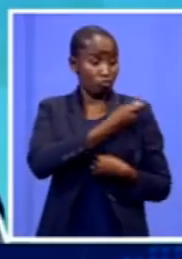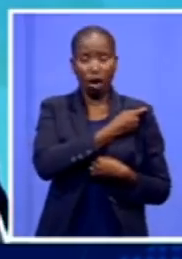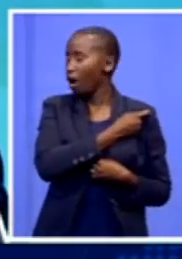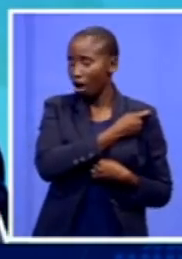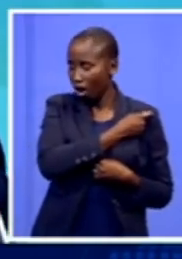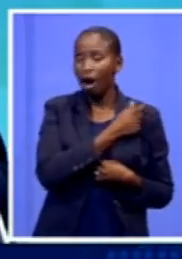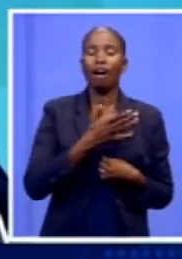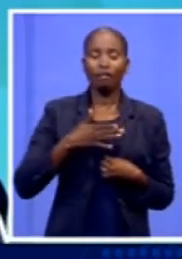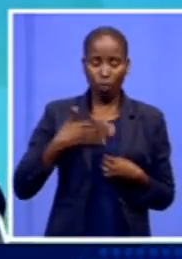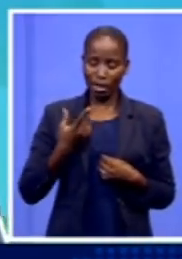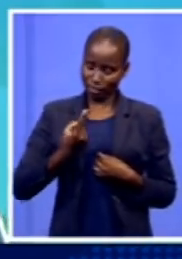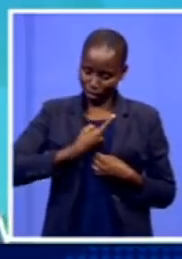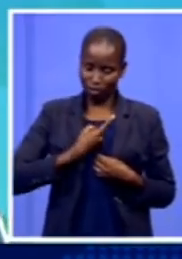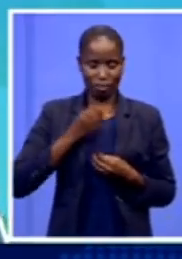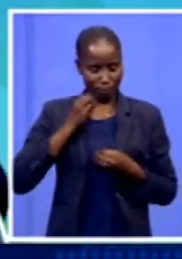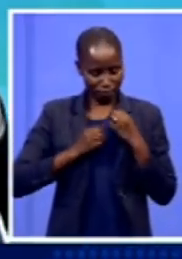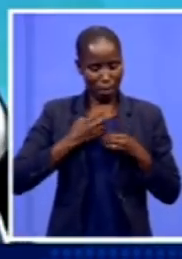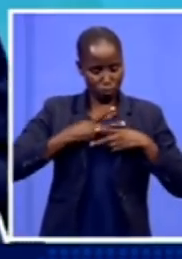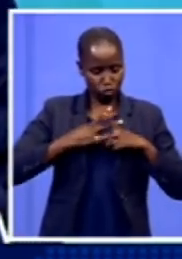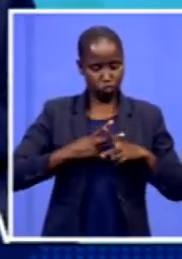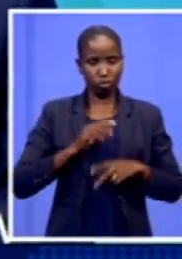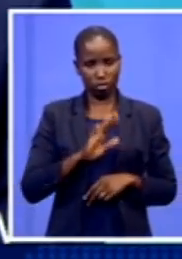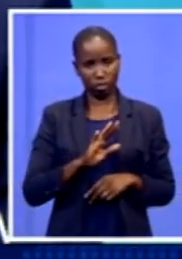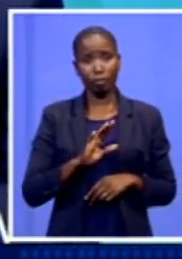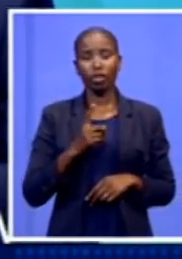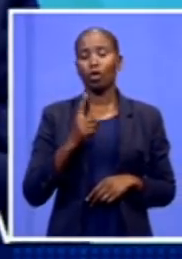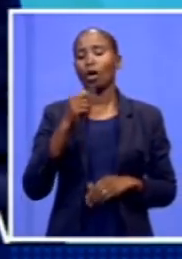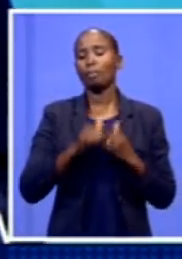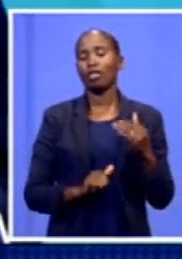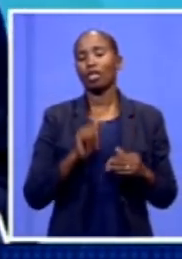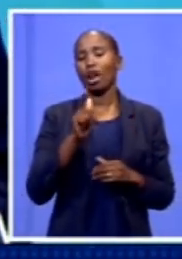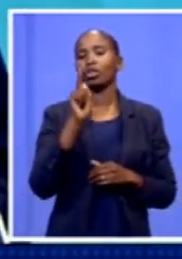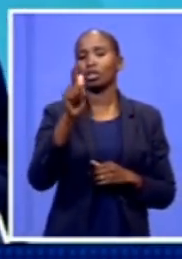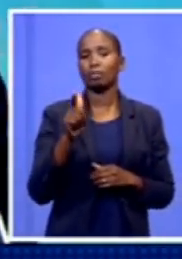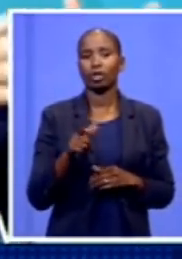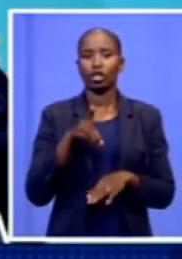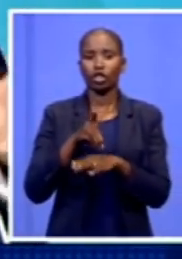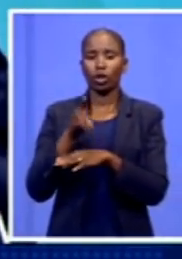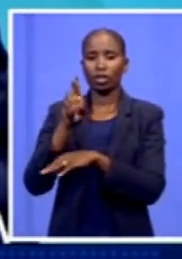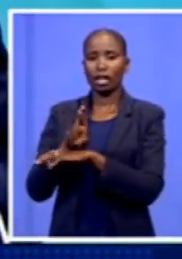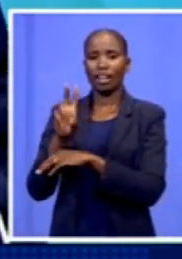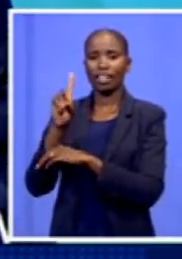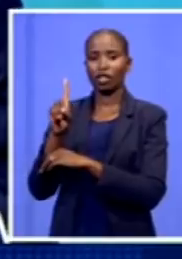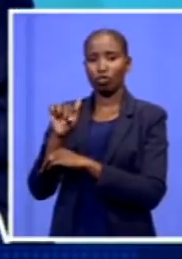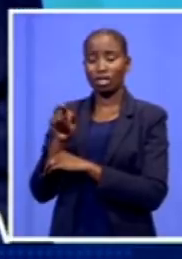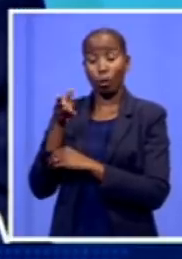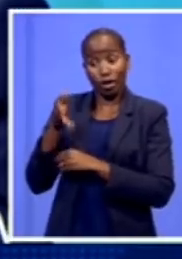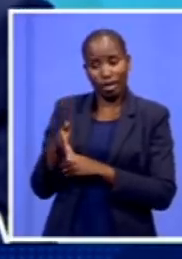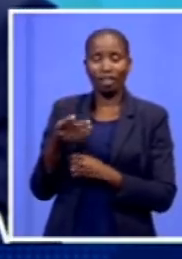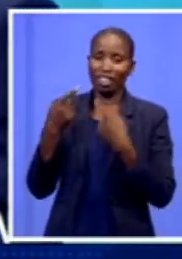yourselves. And 1 month later, Dr. Tedros, here we are launching this initiative today.